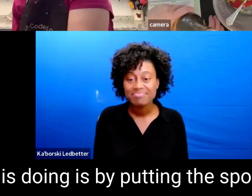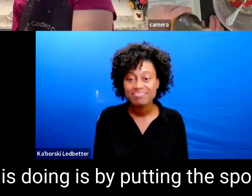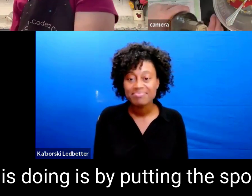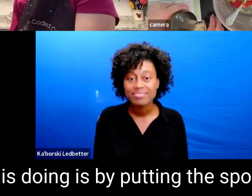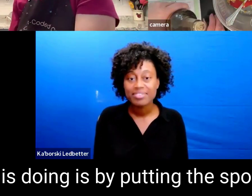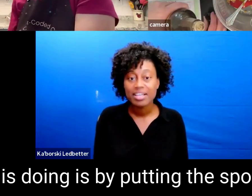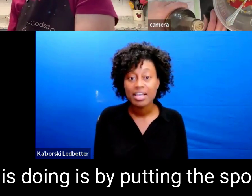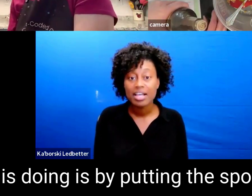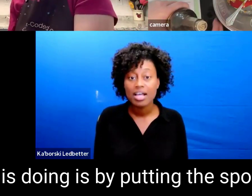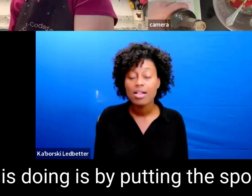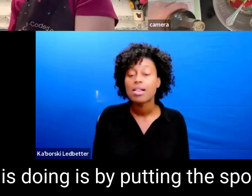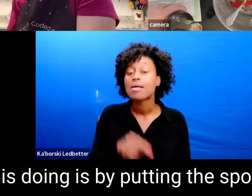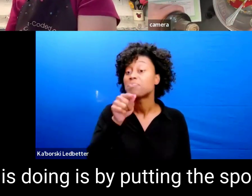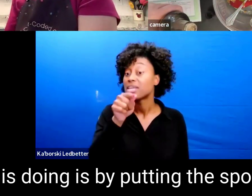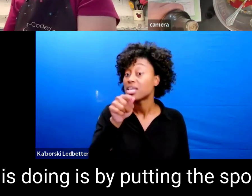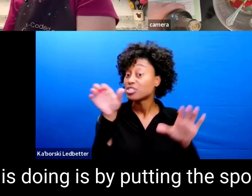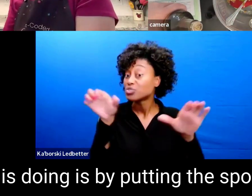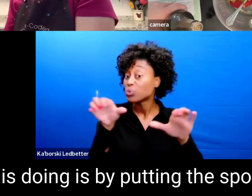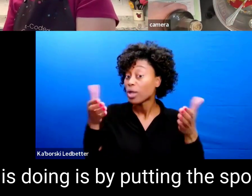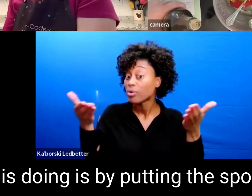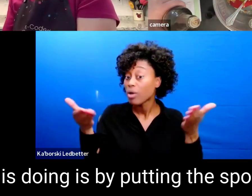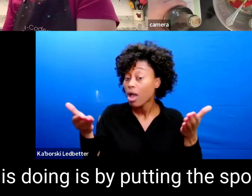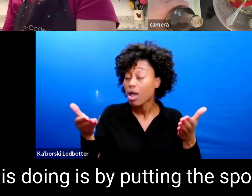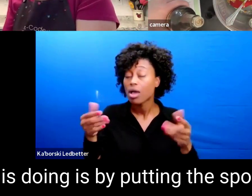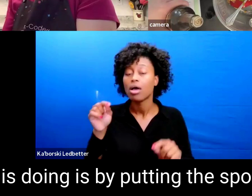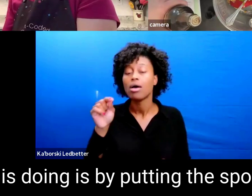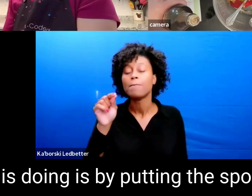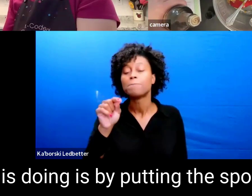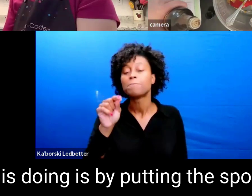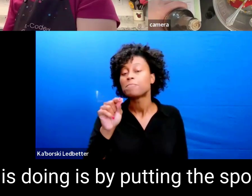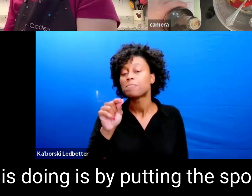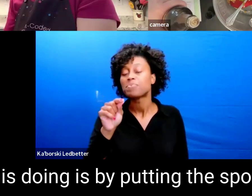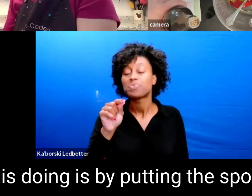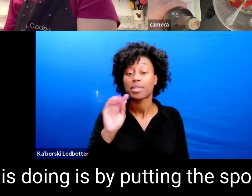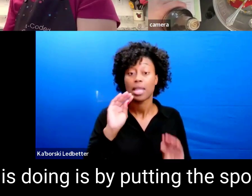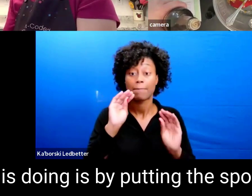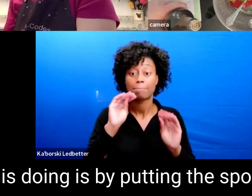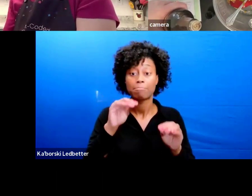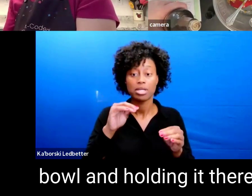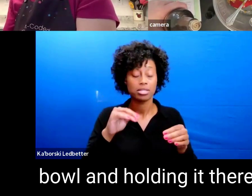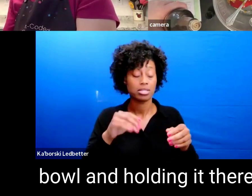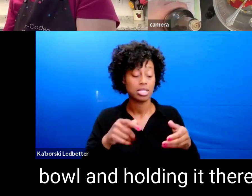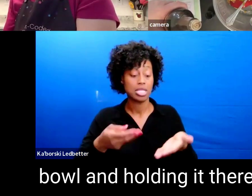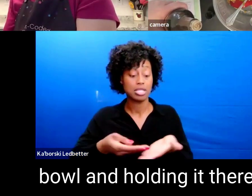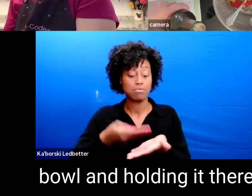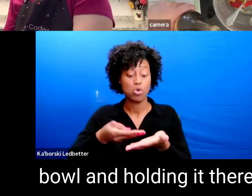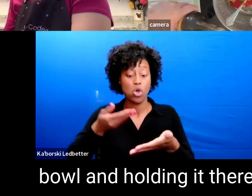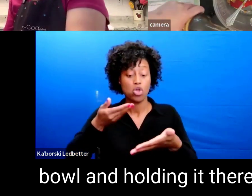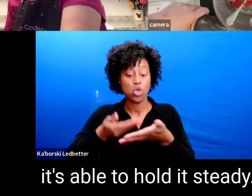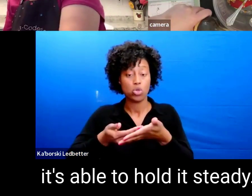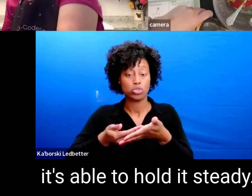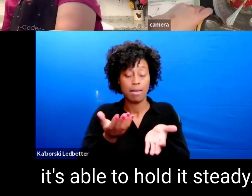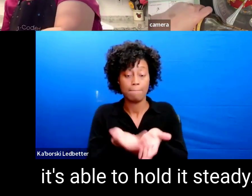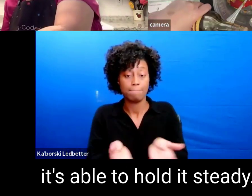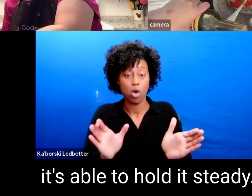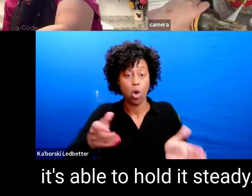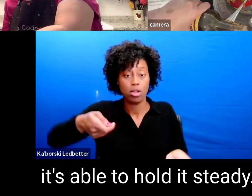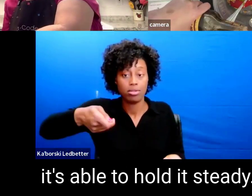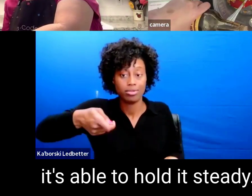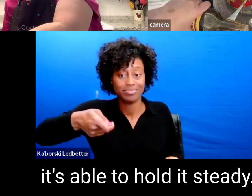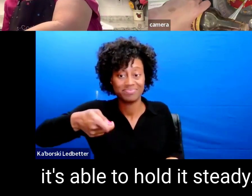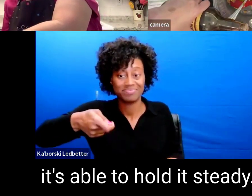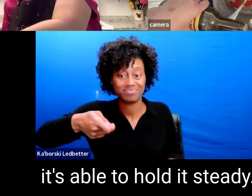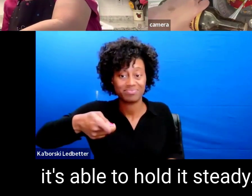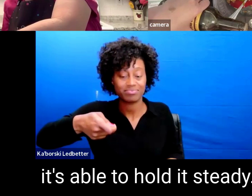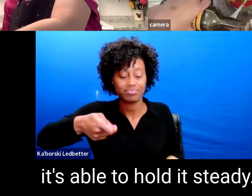There. What he is doing is by putting the spoon next to the bowl and holding it there, it's able to hold